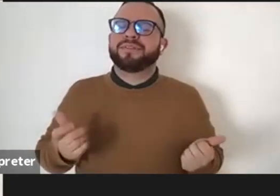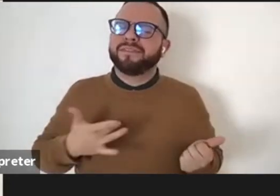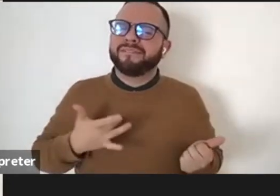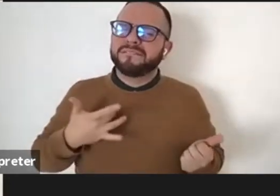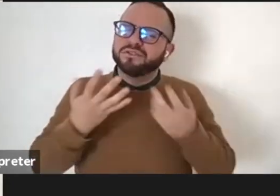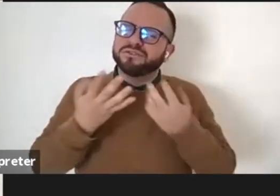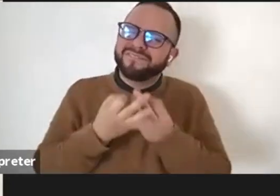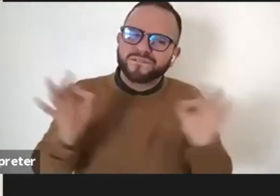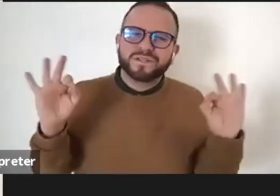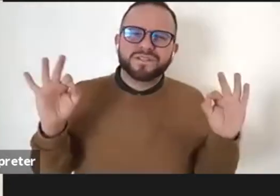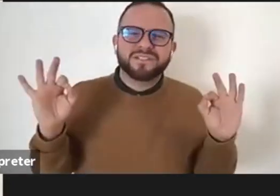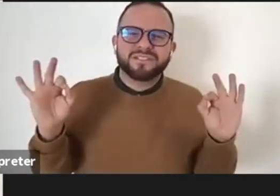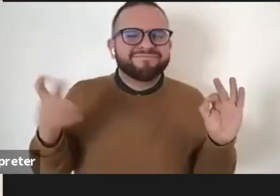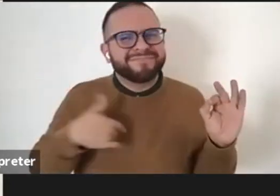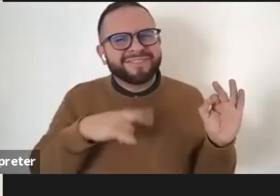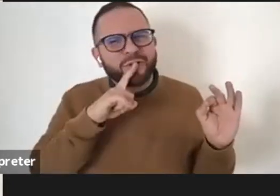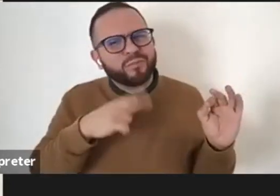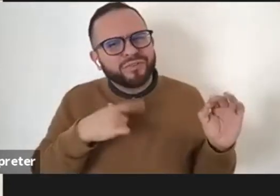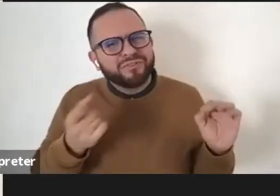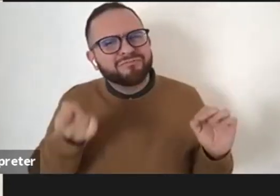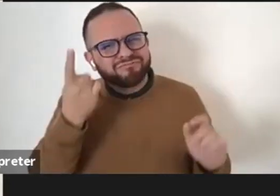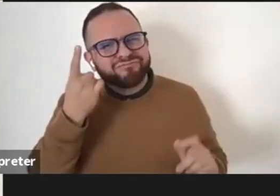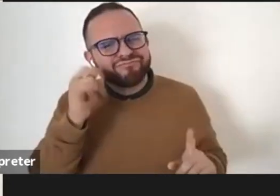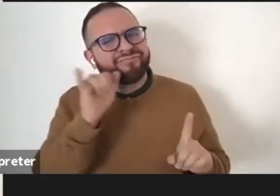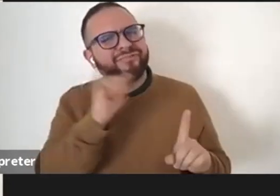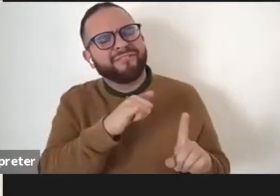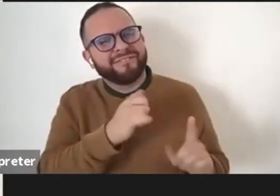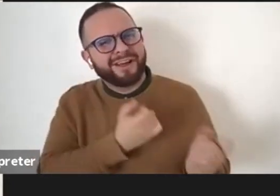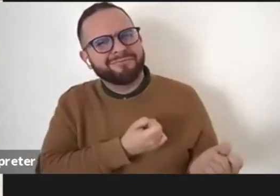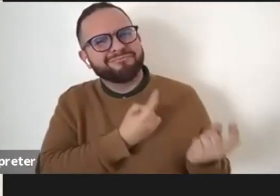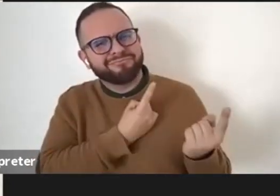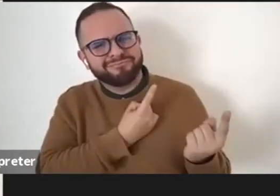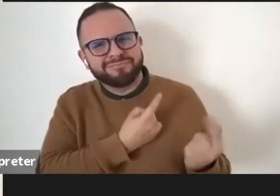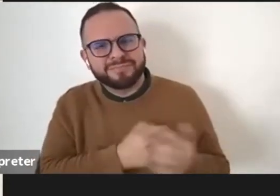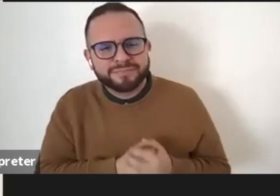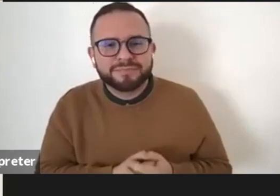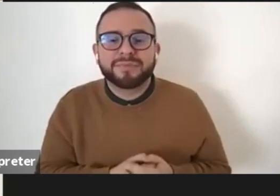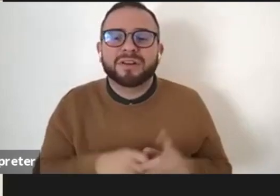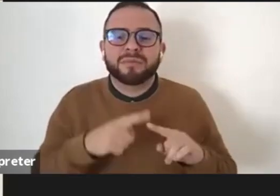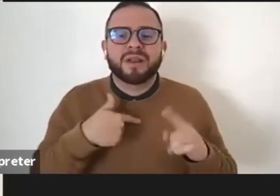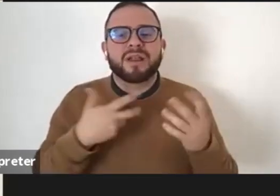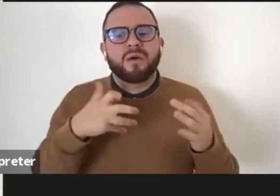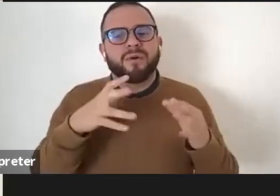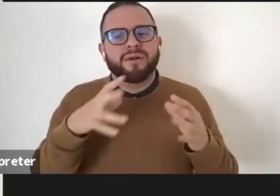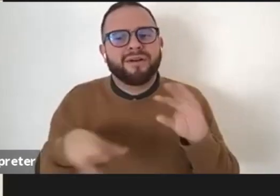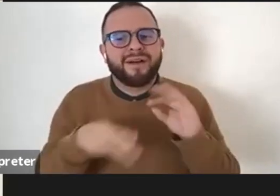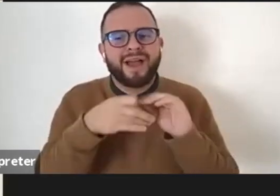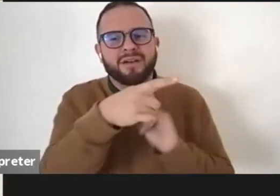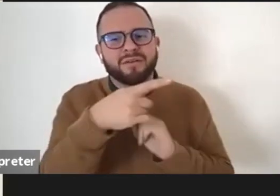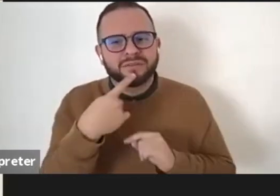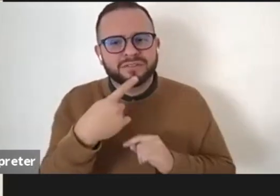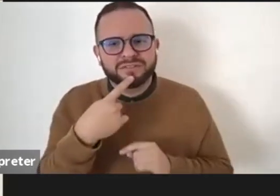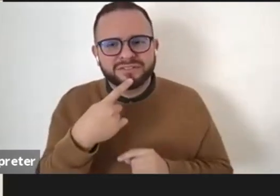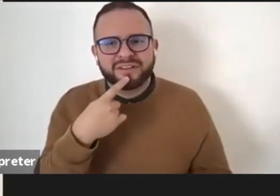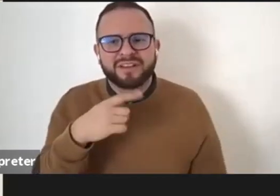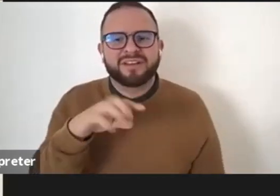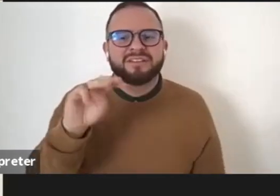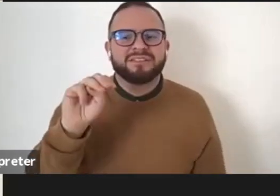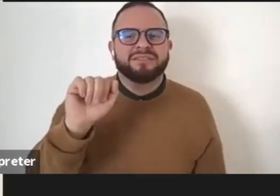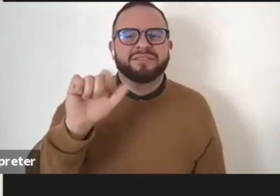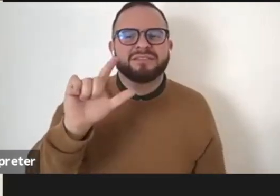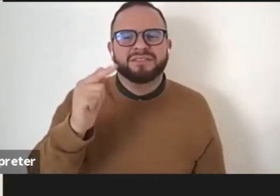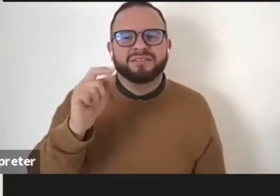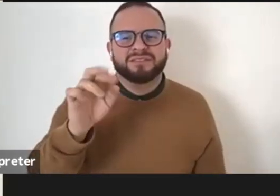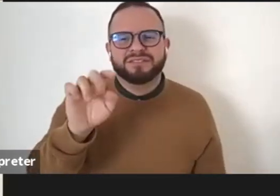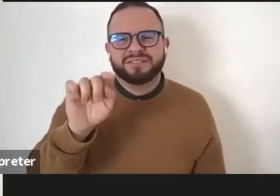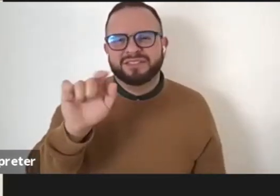understood that. I also wanted to talk about what Malgorzata said about, you know, like we all play, well, me and